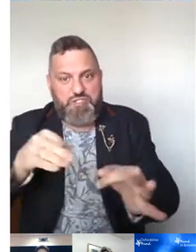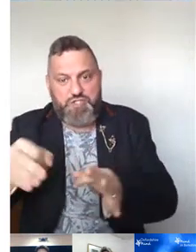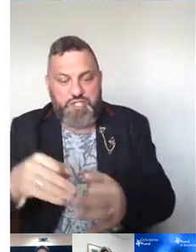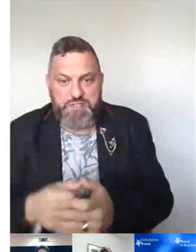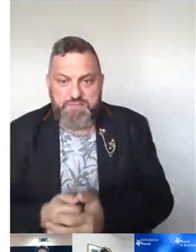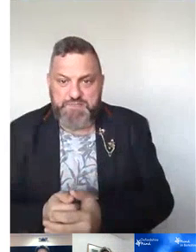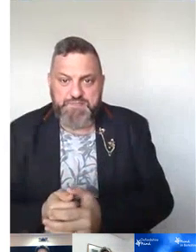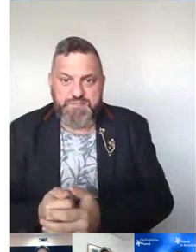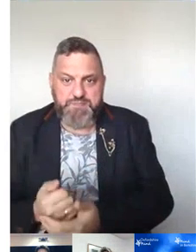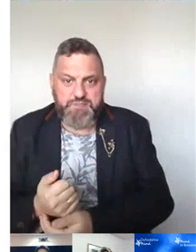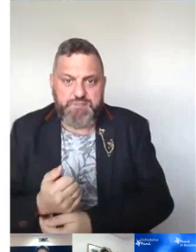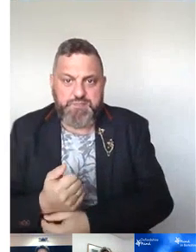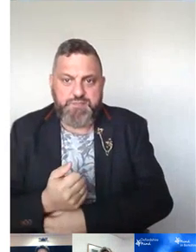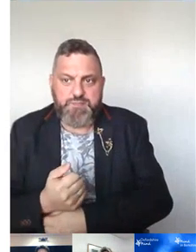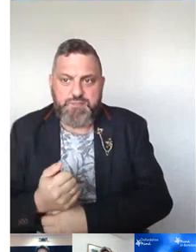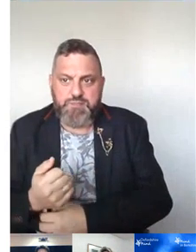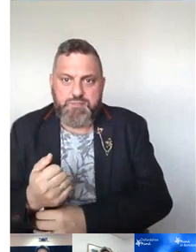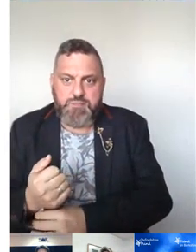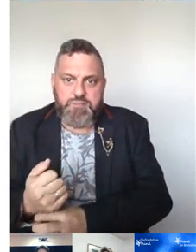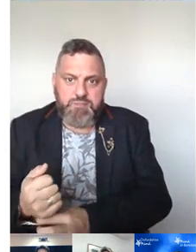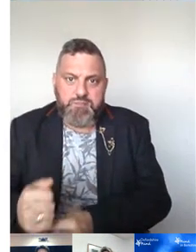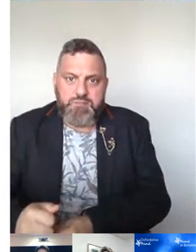So on that